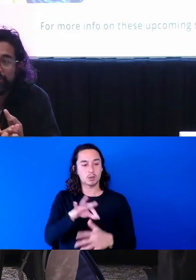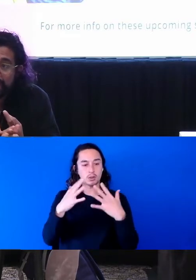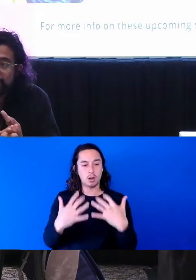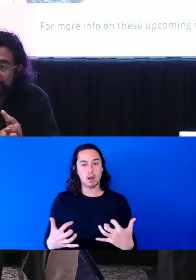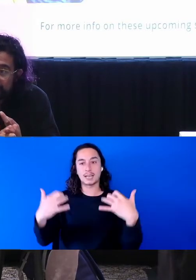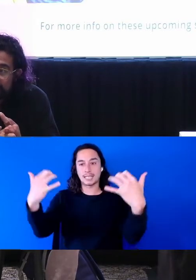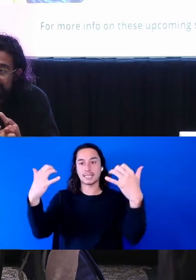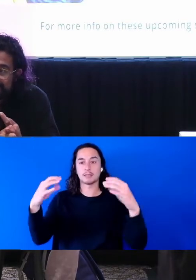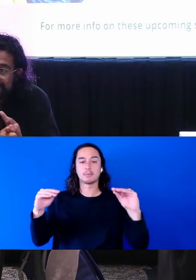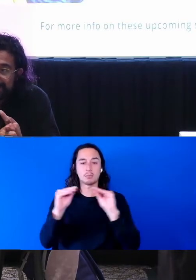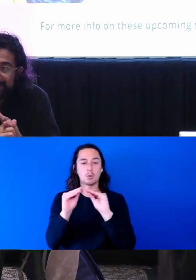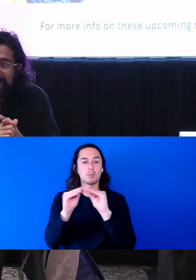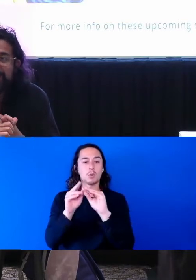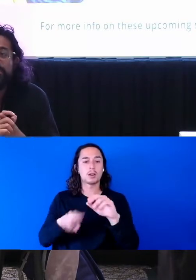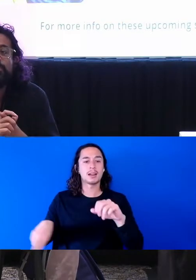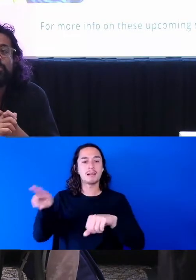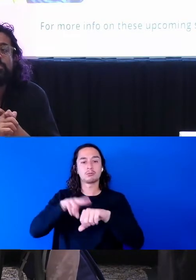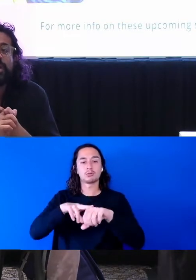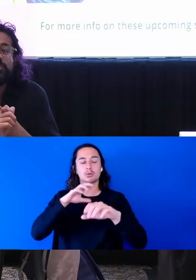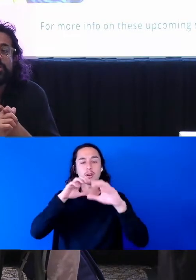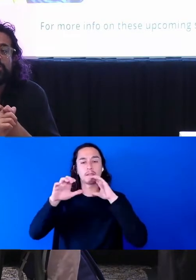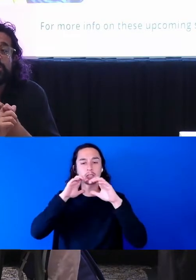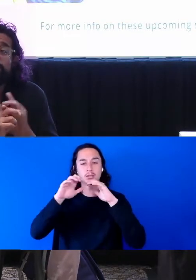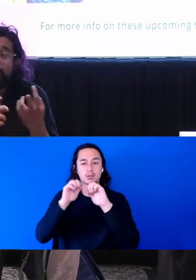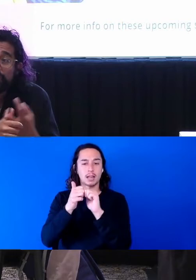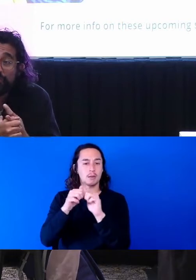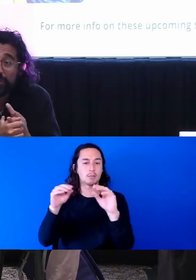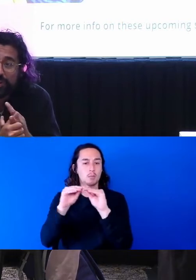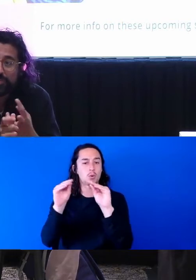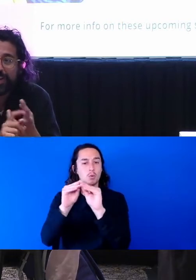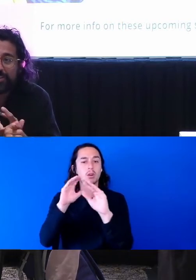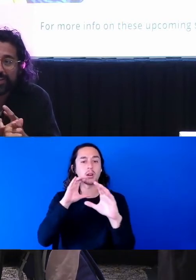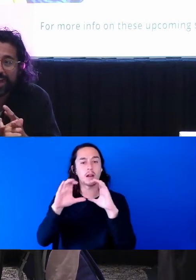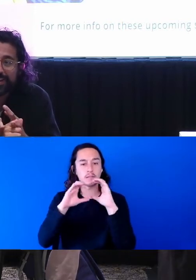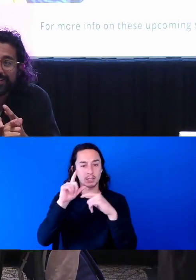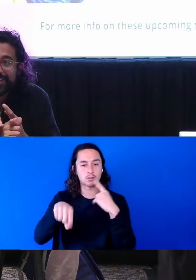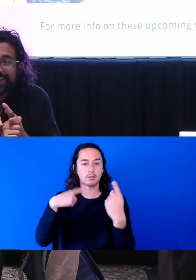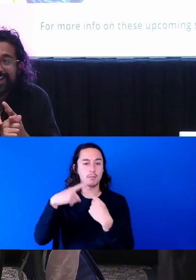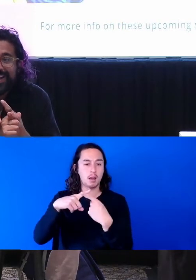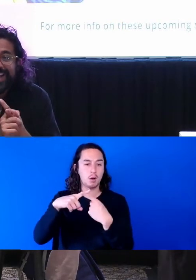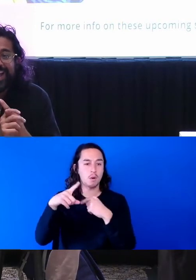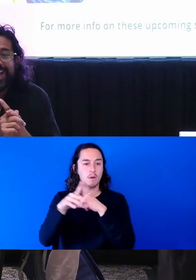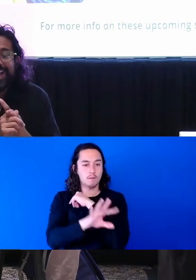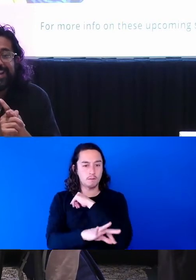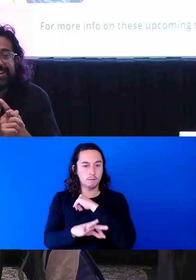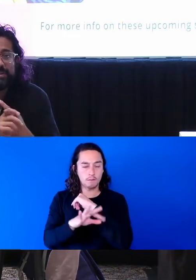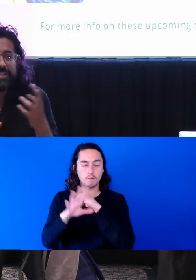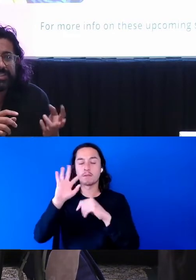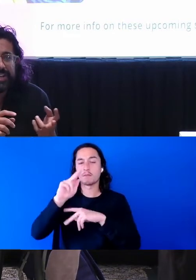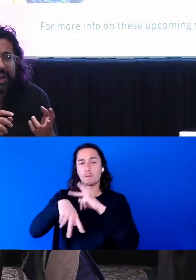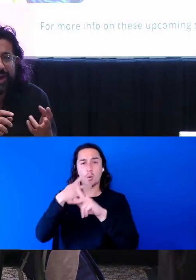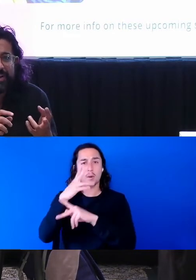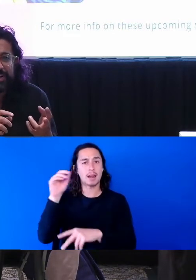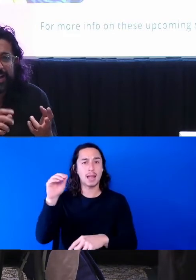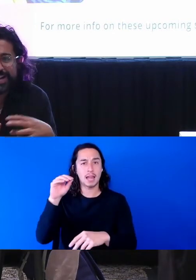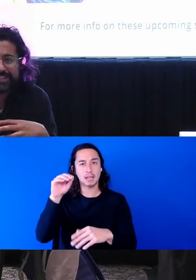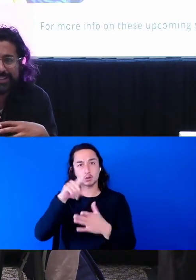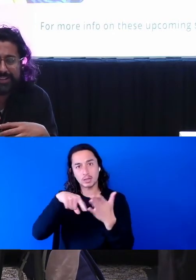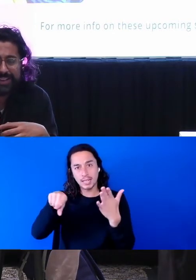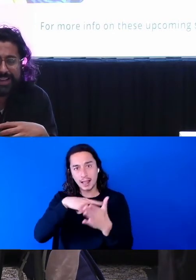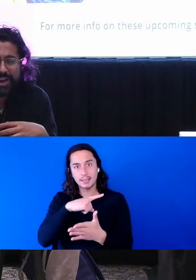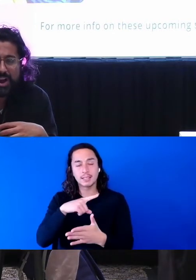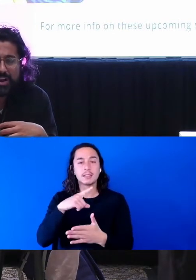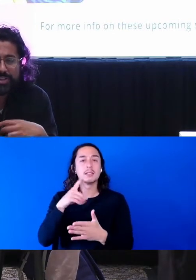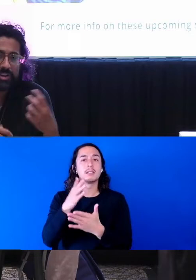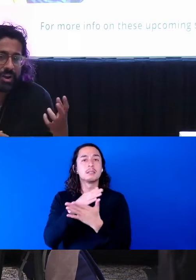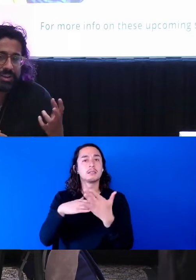and more national conversations, and in more and more conversations about form and criticality. And some of that's like about